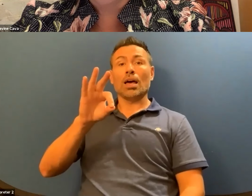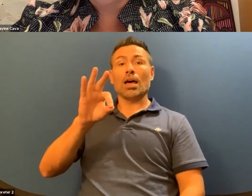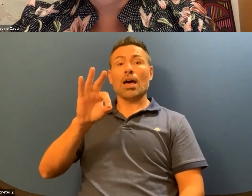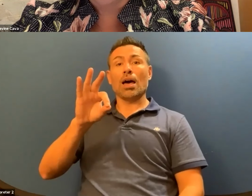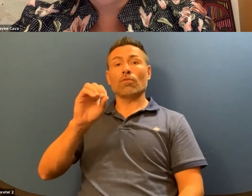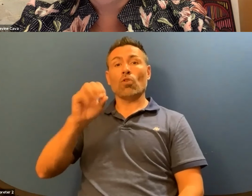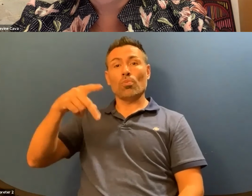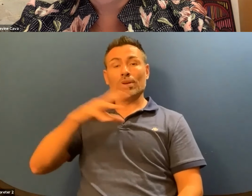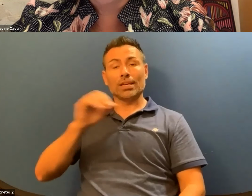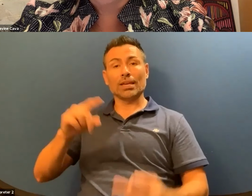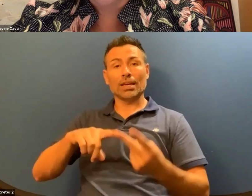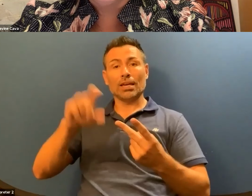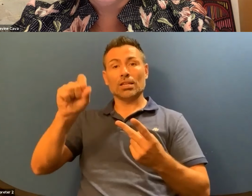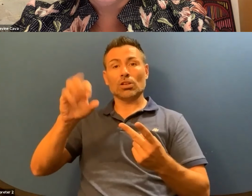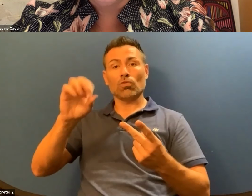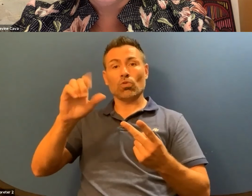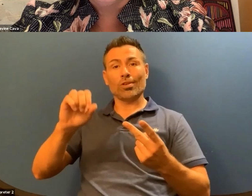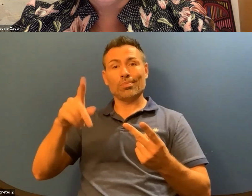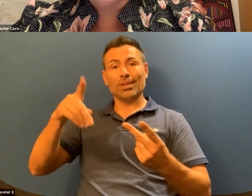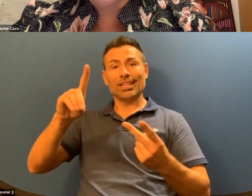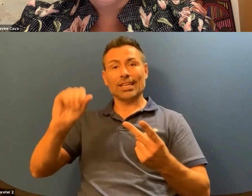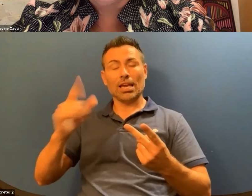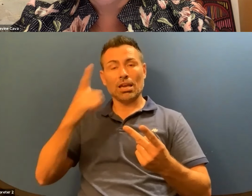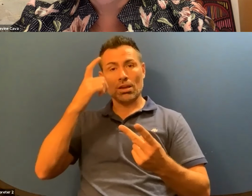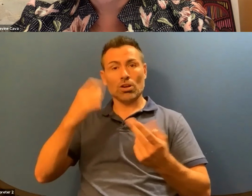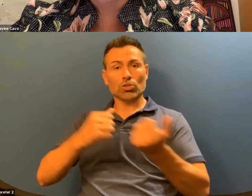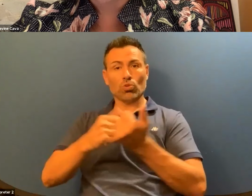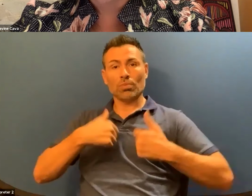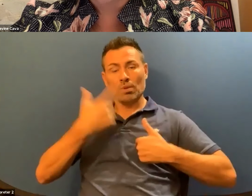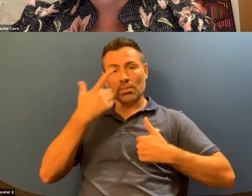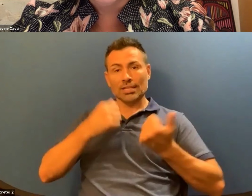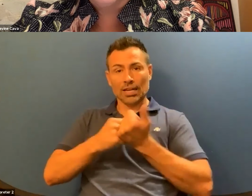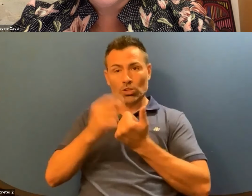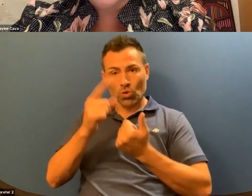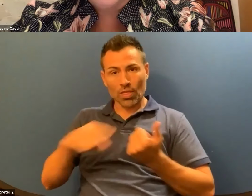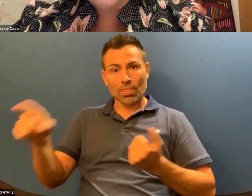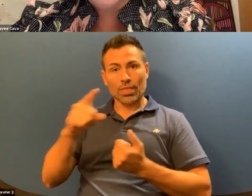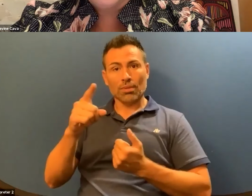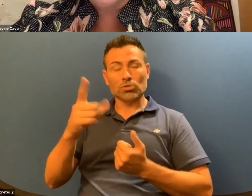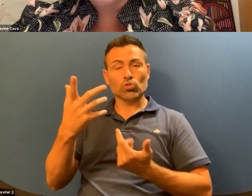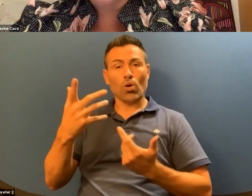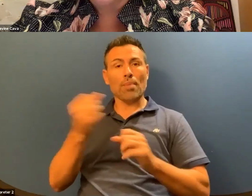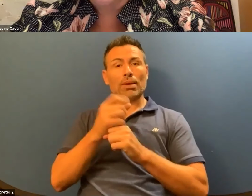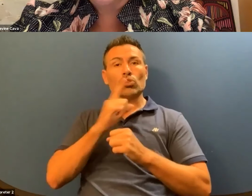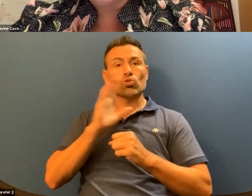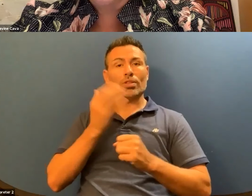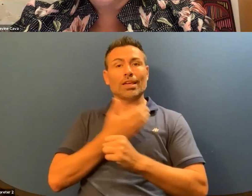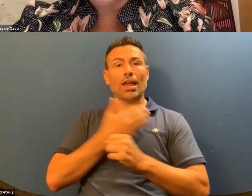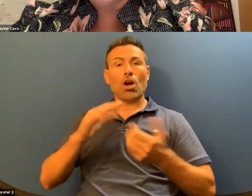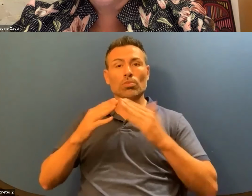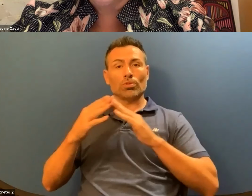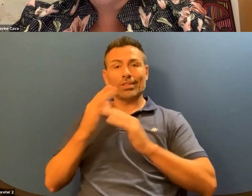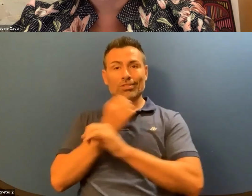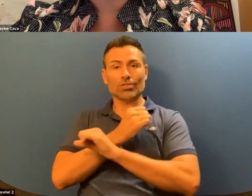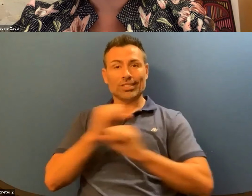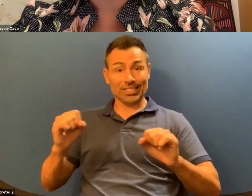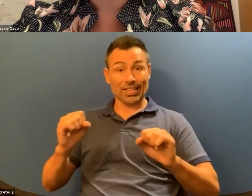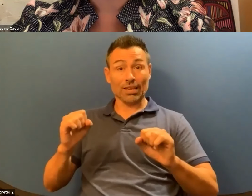my candidacy because I'm supporting them. I'm in line with the position of making sure that our communities are safe and sound. And quite